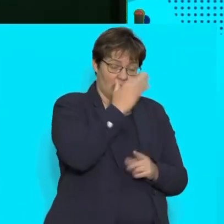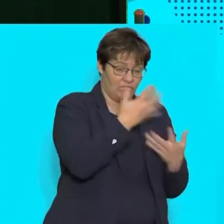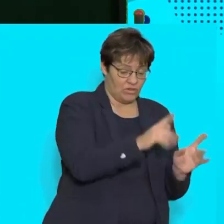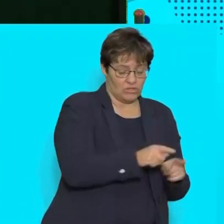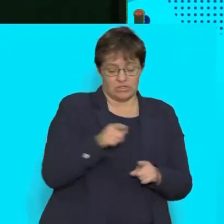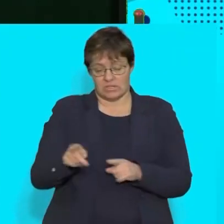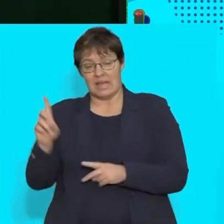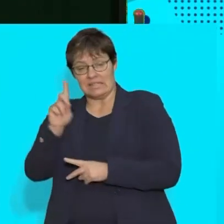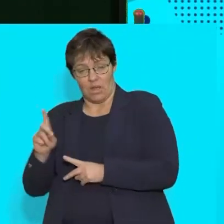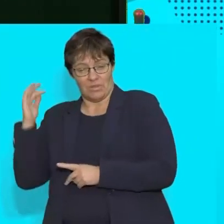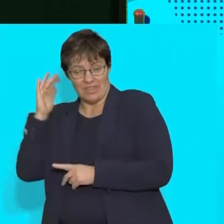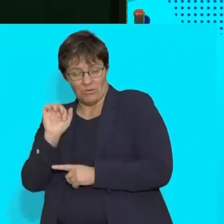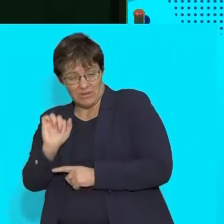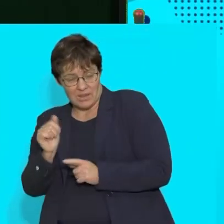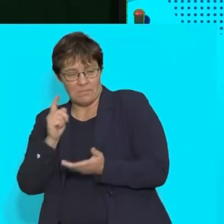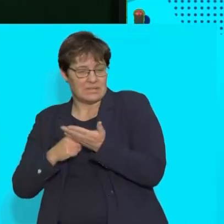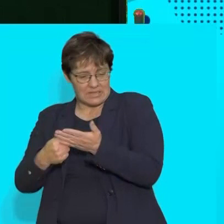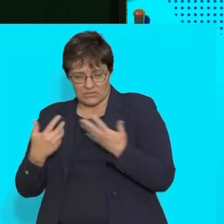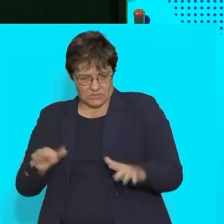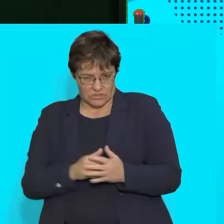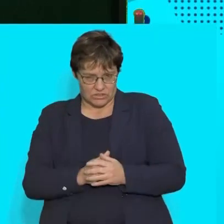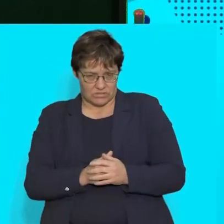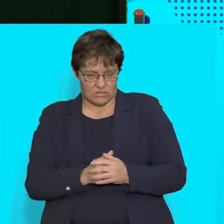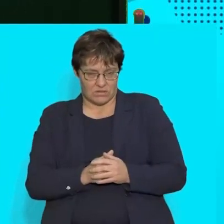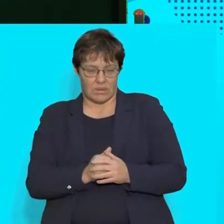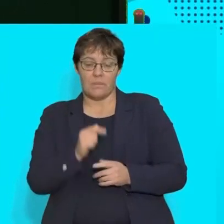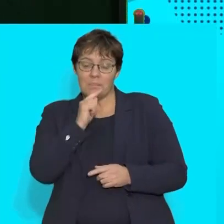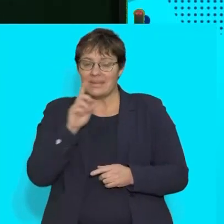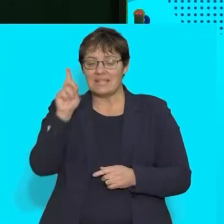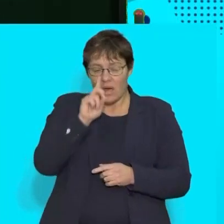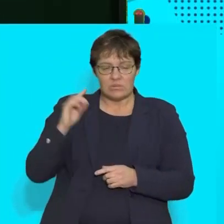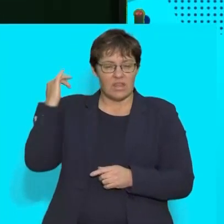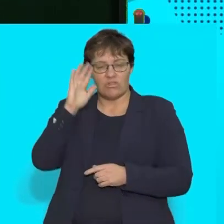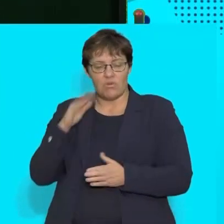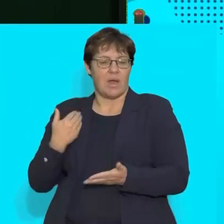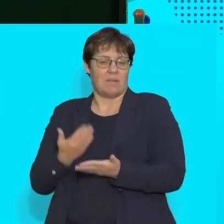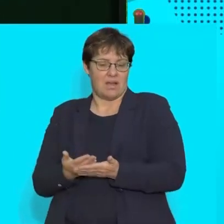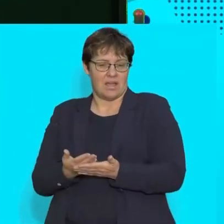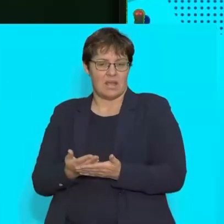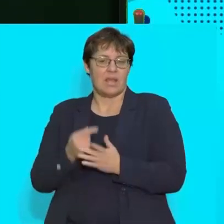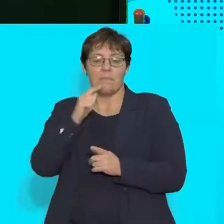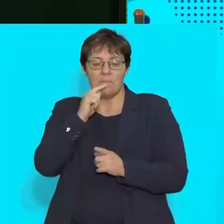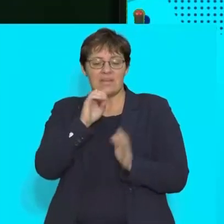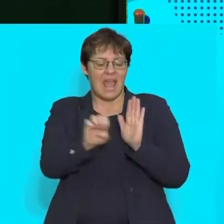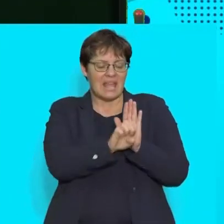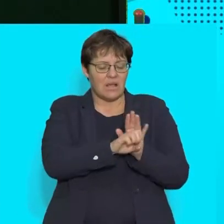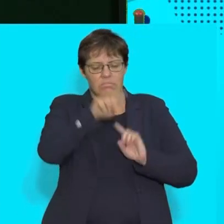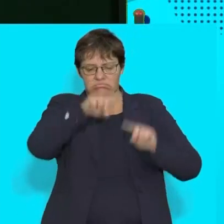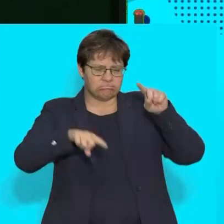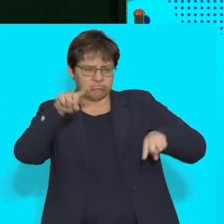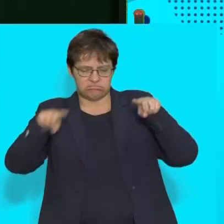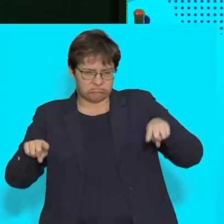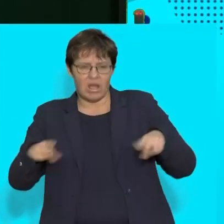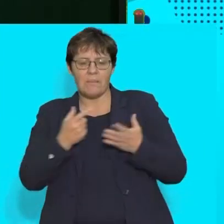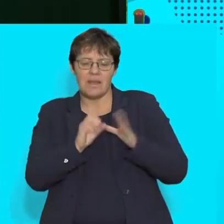unpacked Darwin's theory, we've had a sense of what does it mean to apply Darwin's theory in using that in different examples